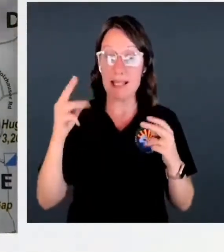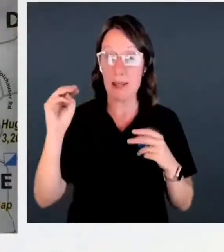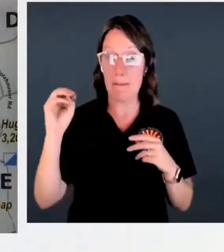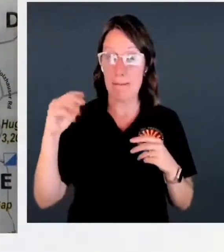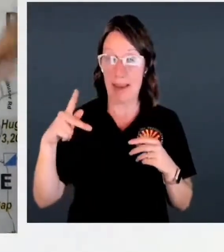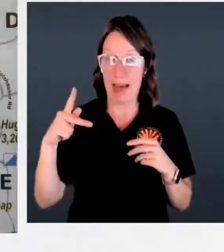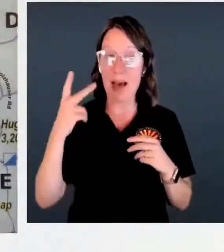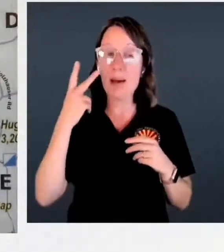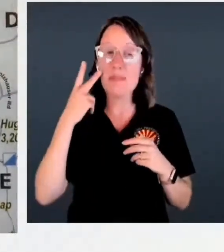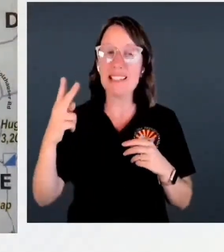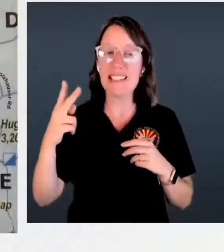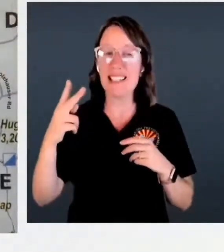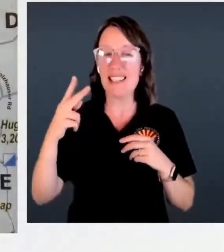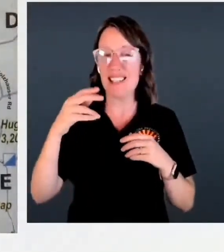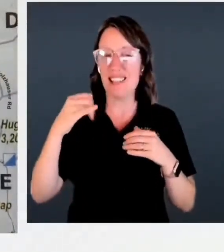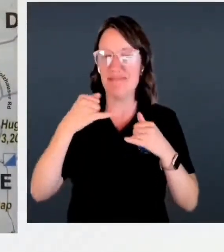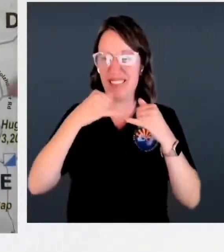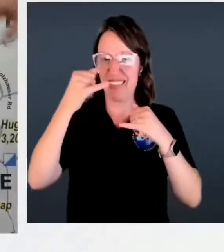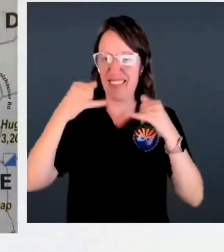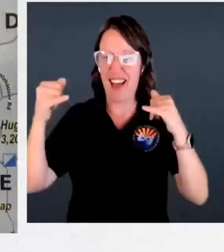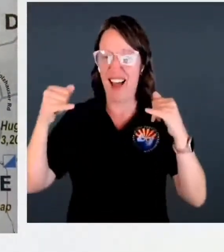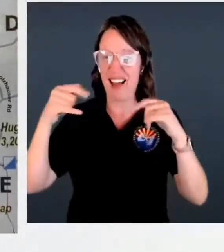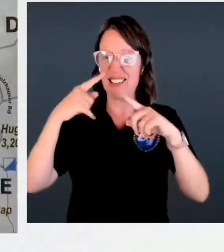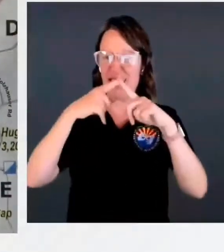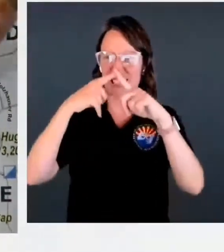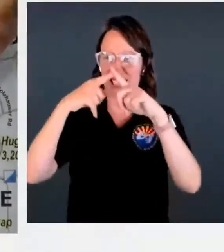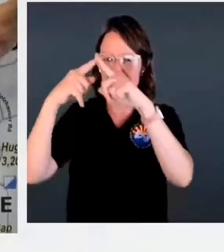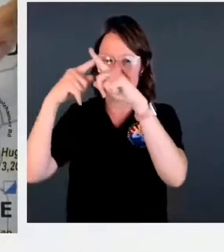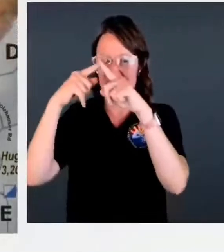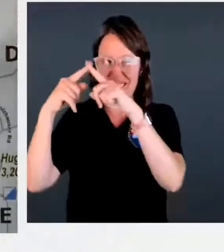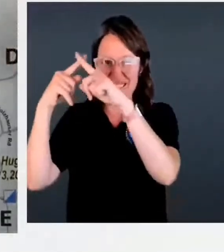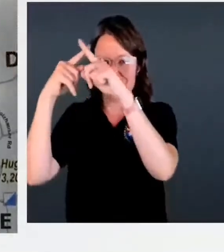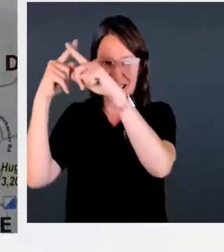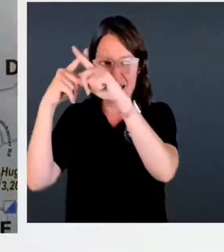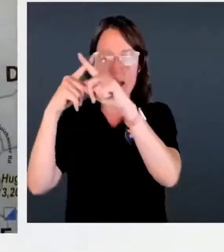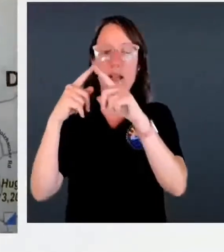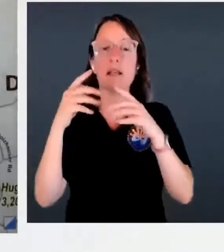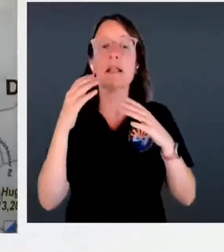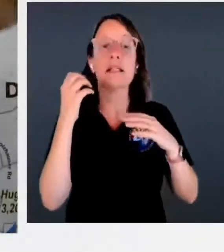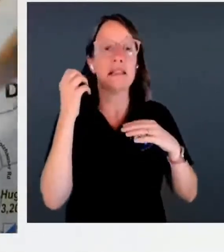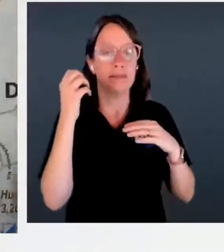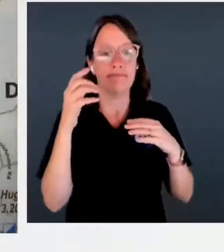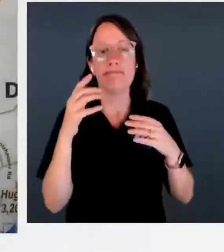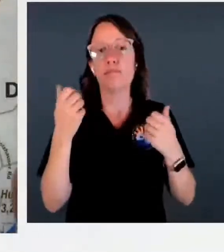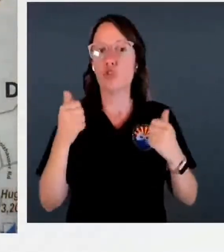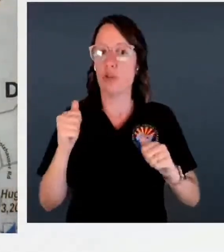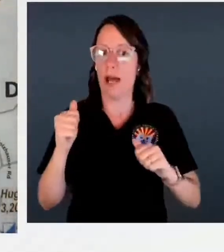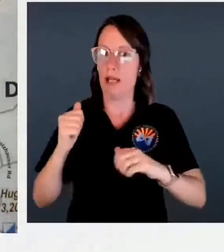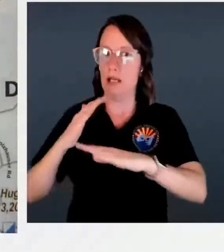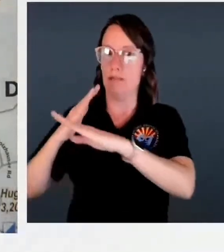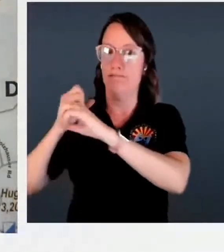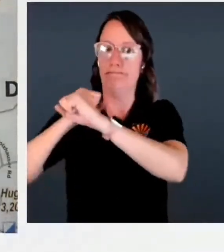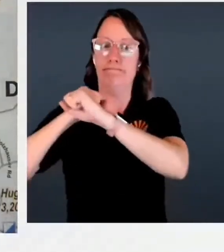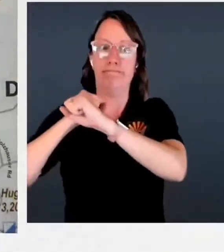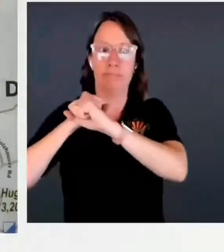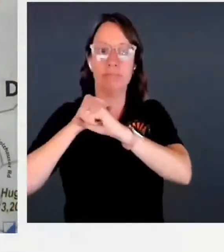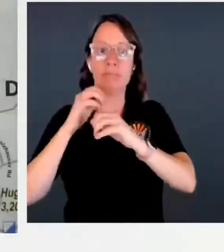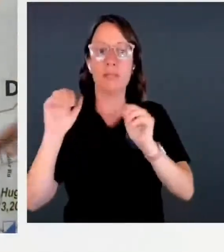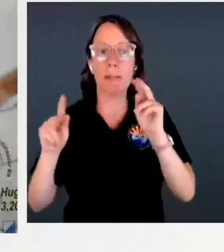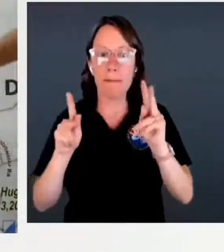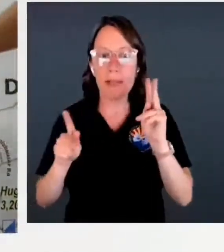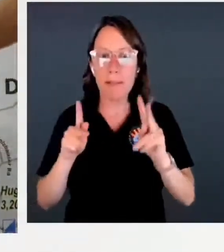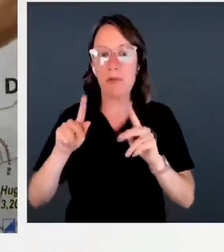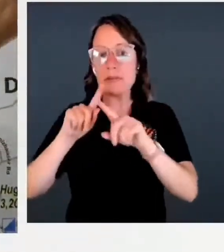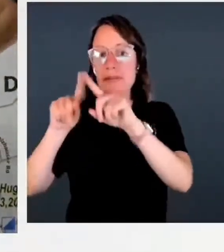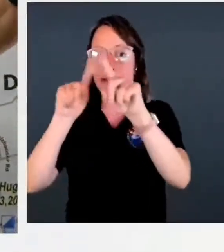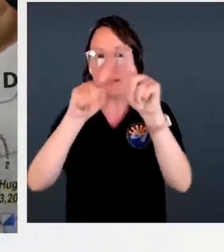have created to protect the communities down in Kidder Creek and Etna, as well as all the way over in Quartz Valley area and Greenview, that